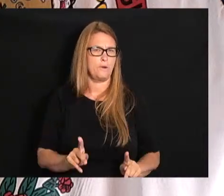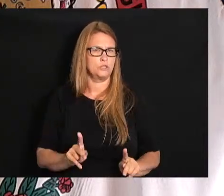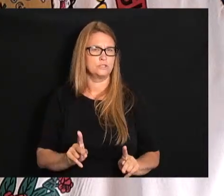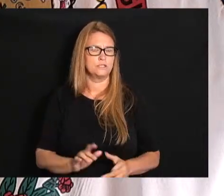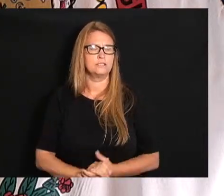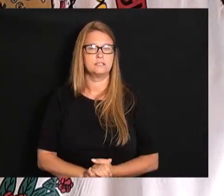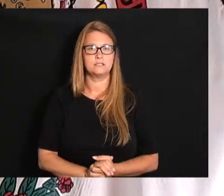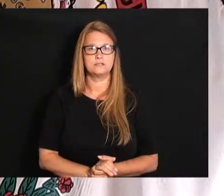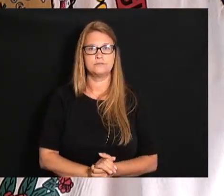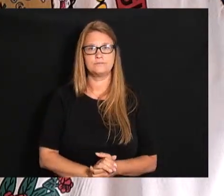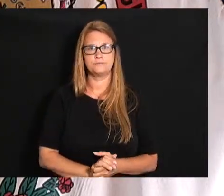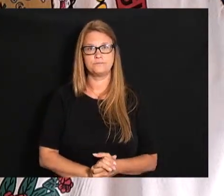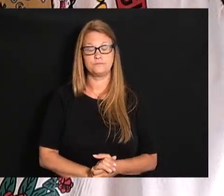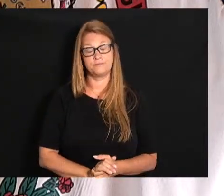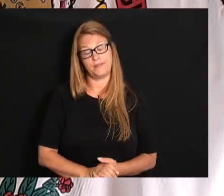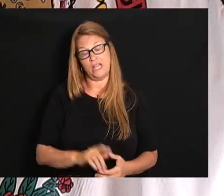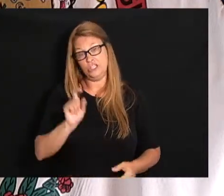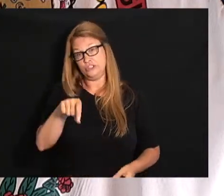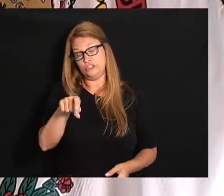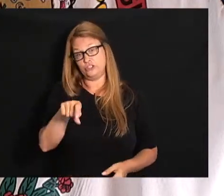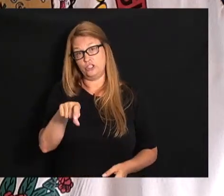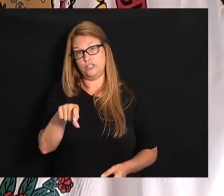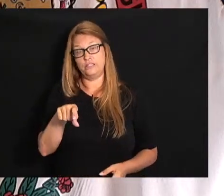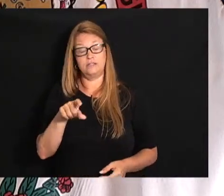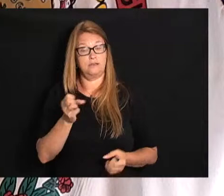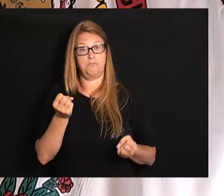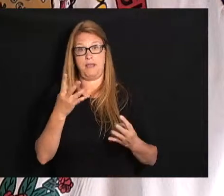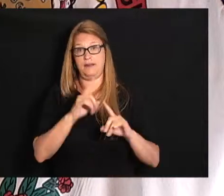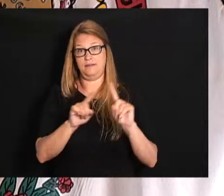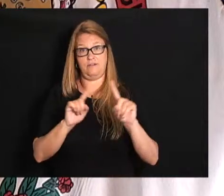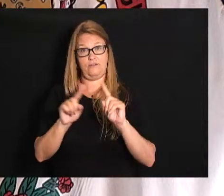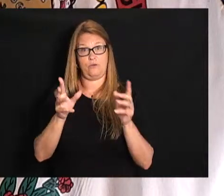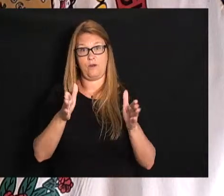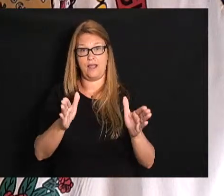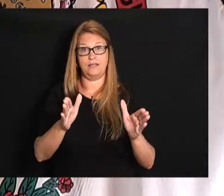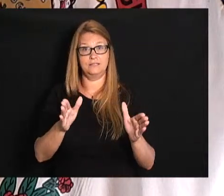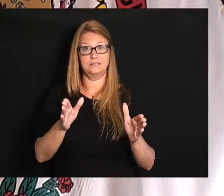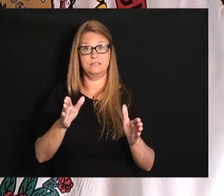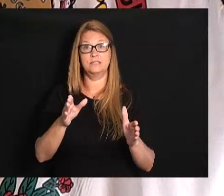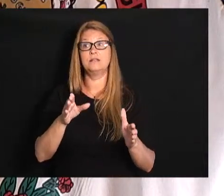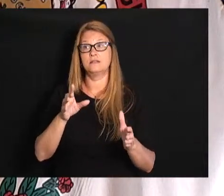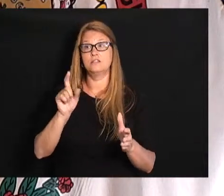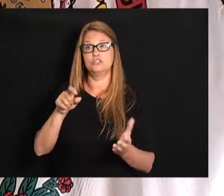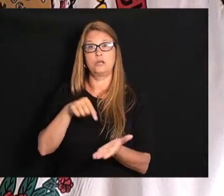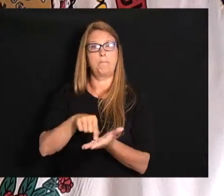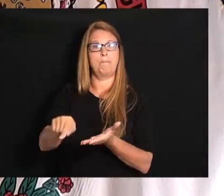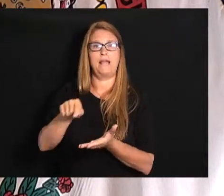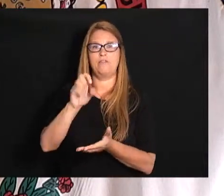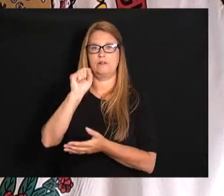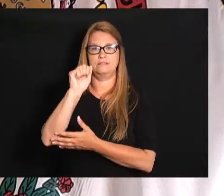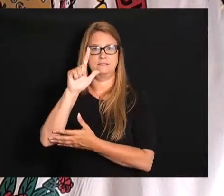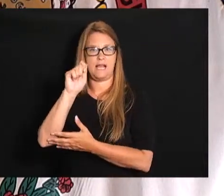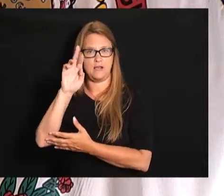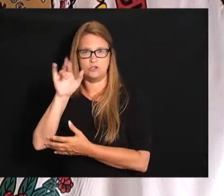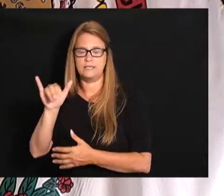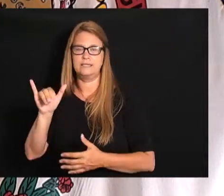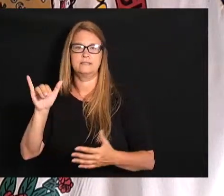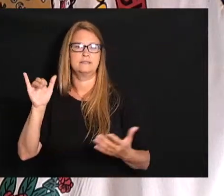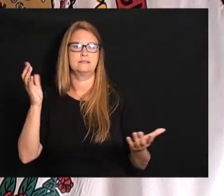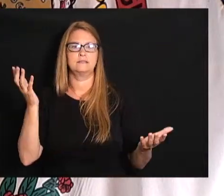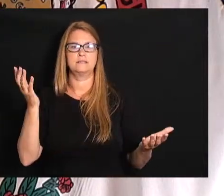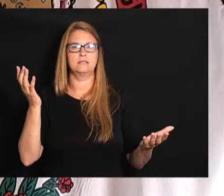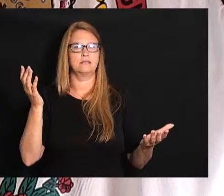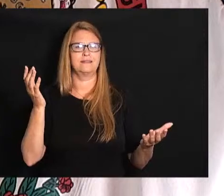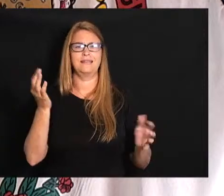should, in multiple ways, pay for their salary and everything. It's just